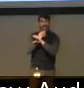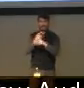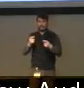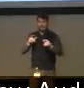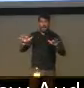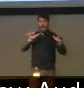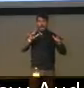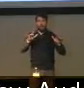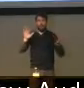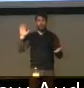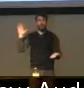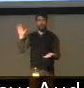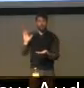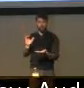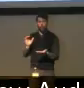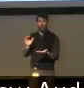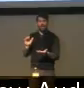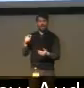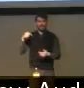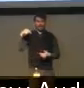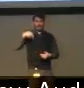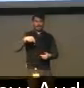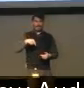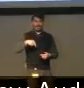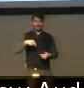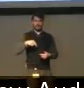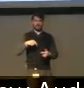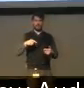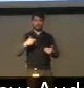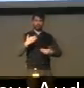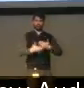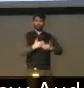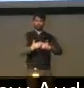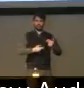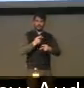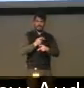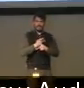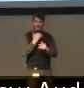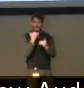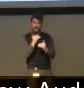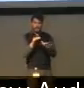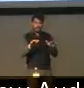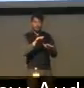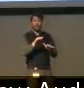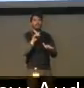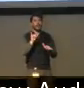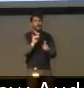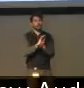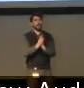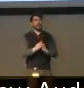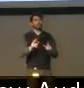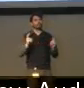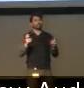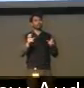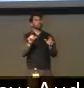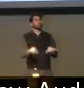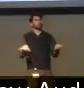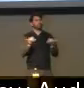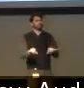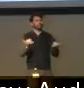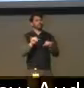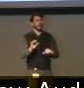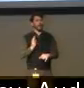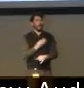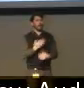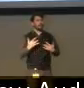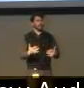this is becoming our normal operations. And as we see hopefully declines in some of our census, we'll be able to contract back to those